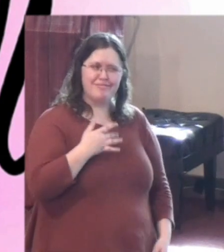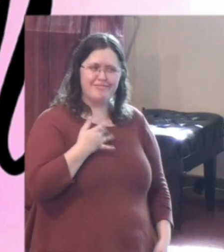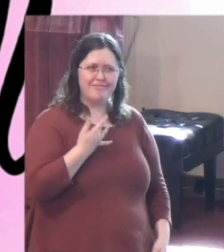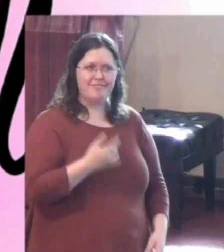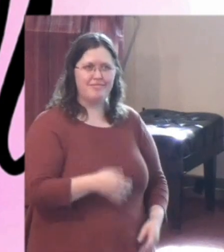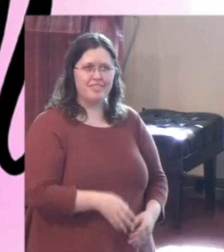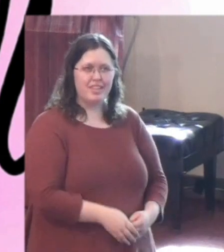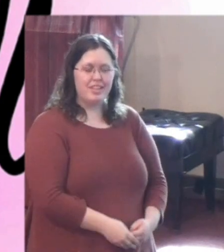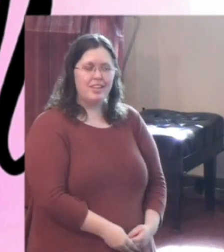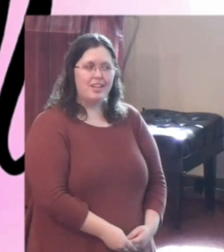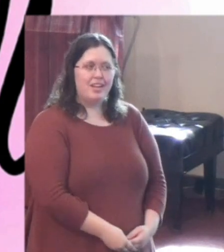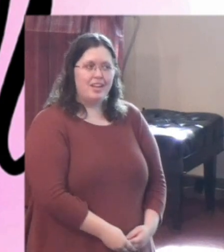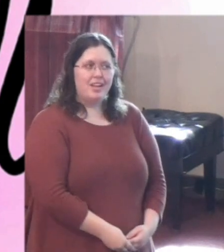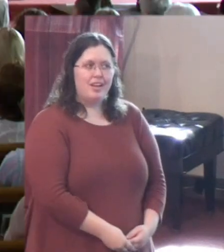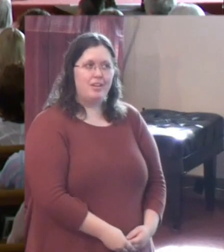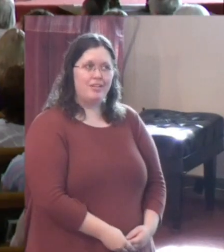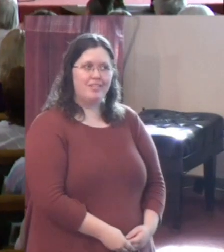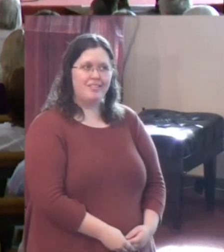Oh.